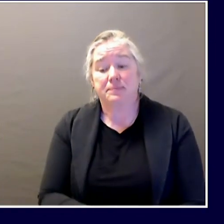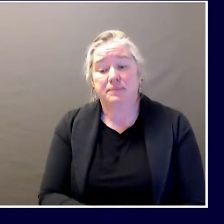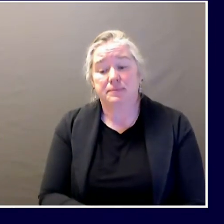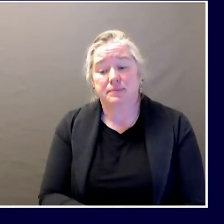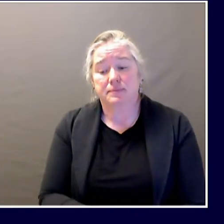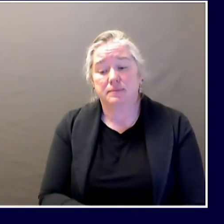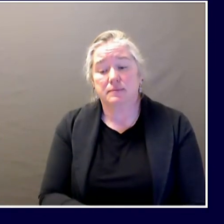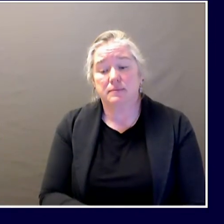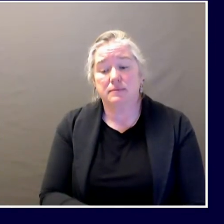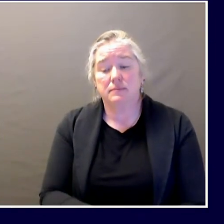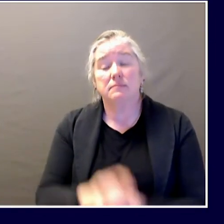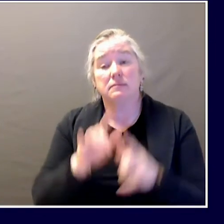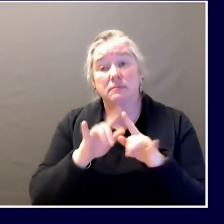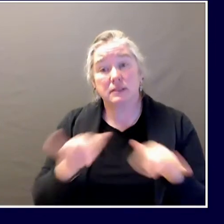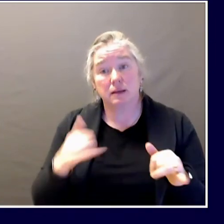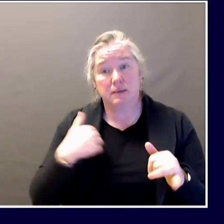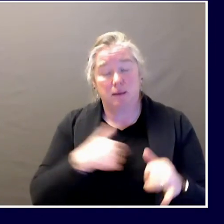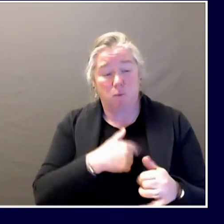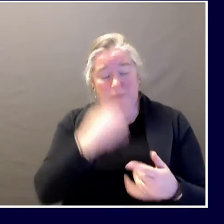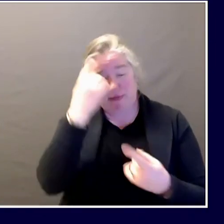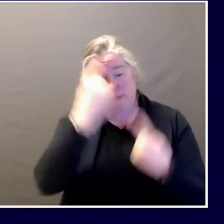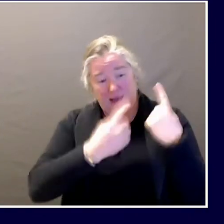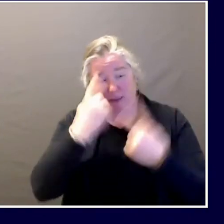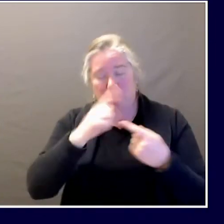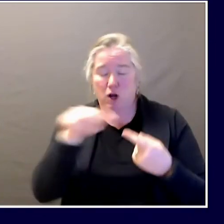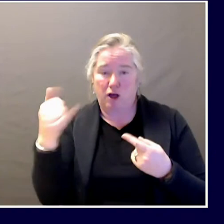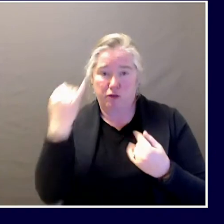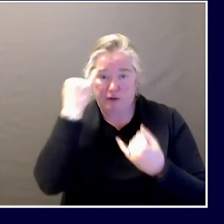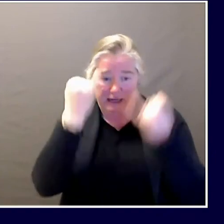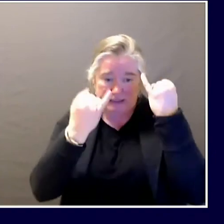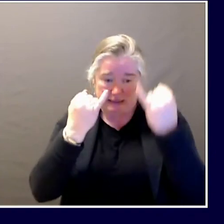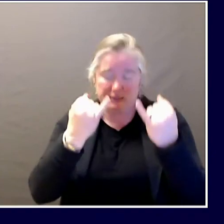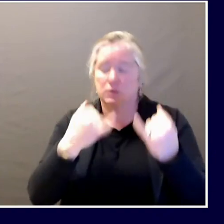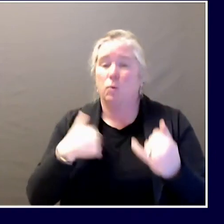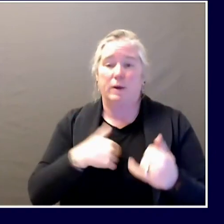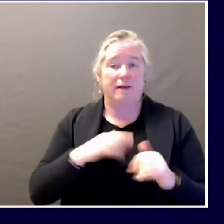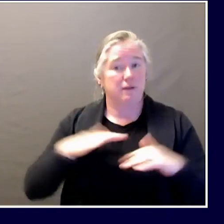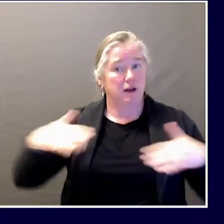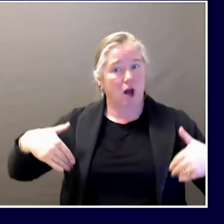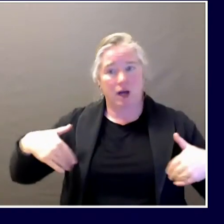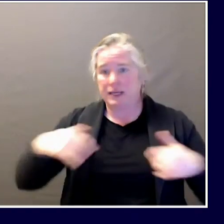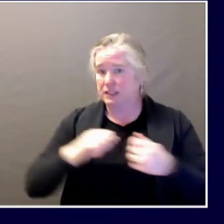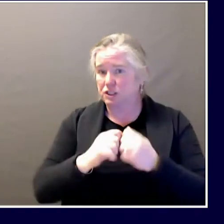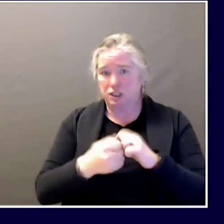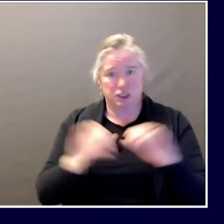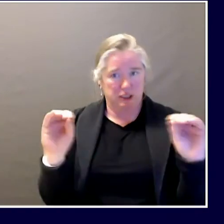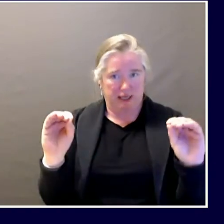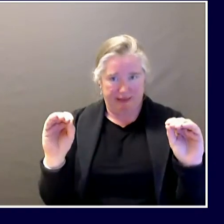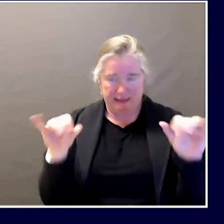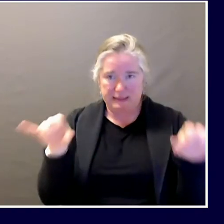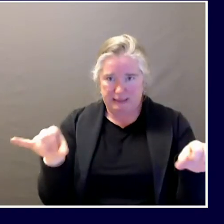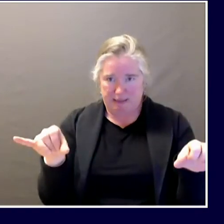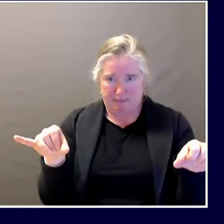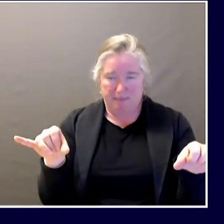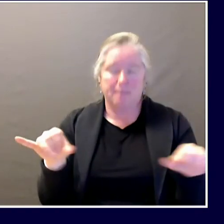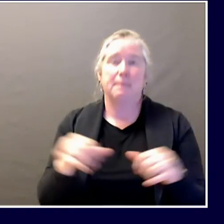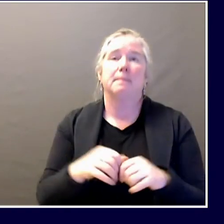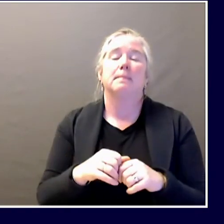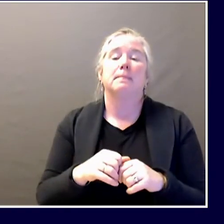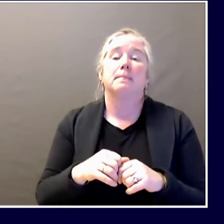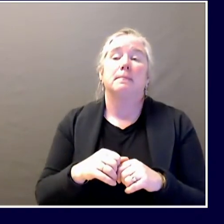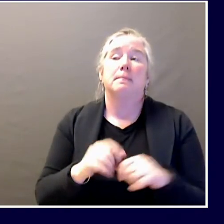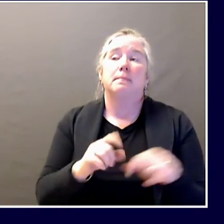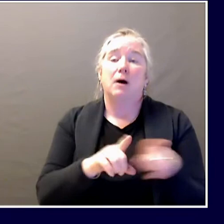other ideas. Nothing to announce. We haven't made any changes right now because we also know that there are a number of older